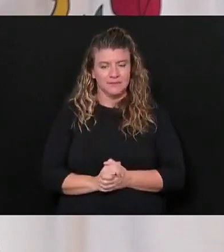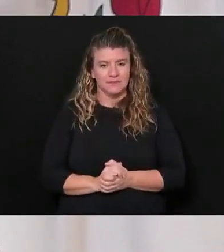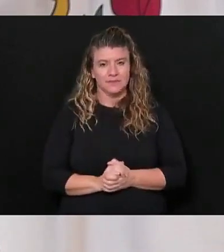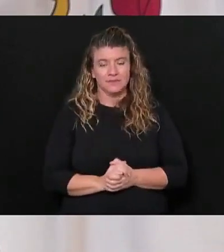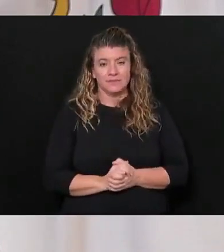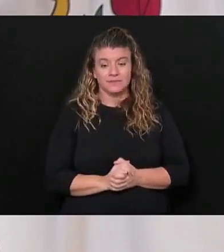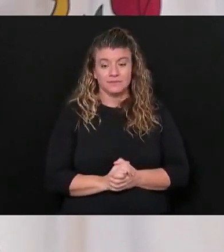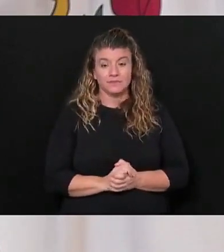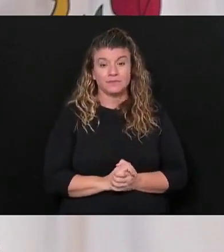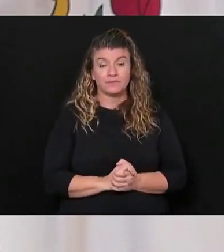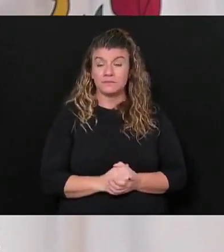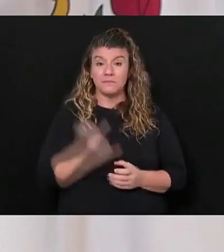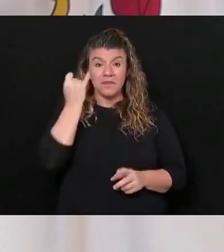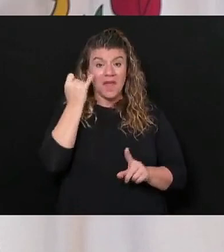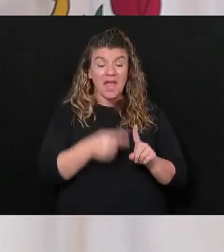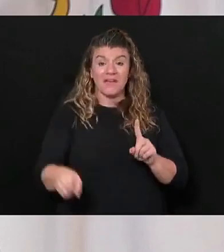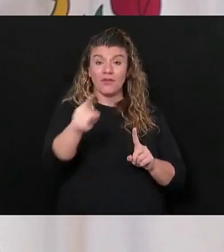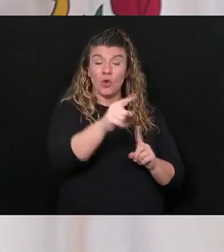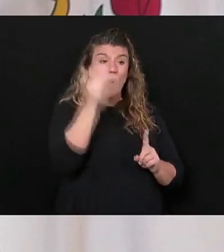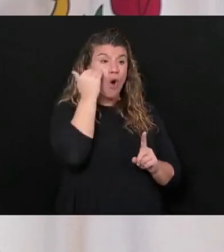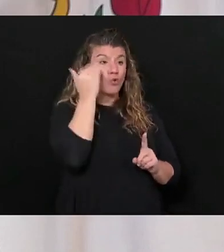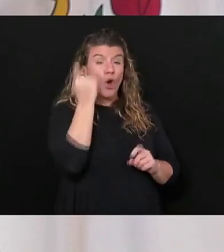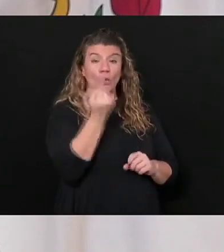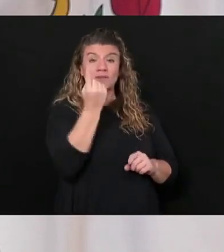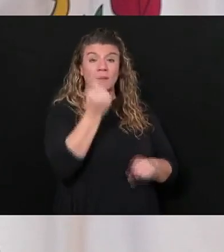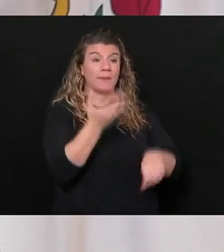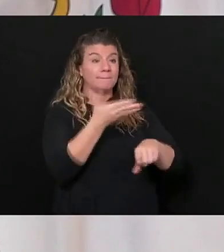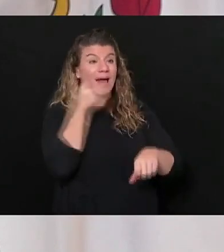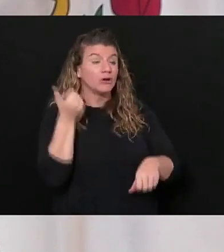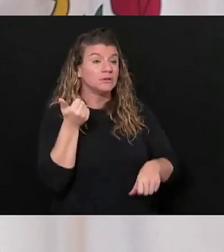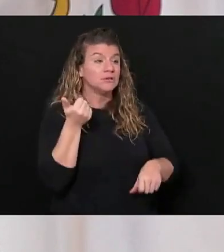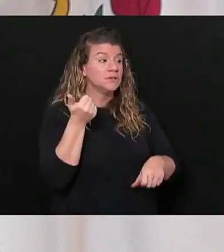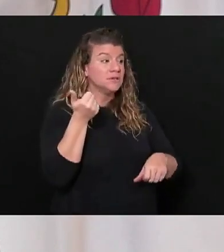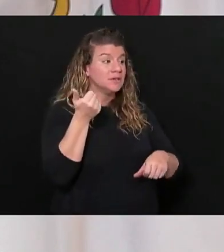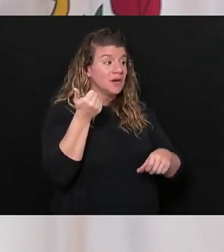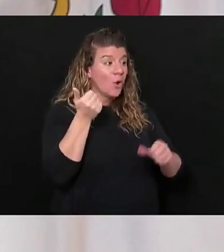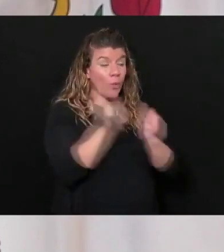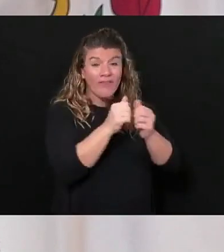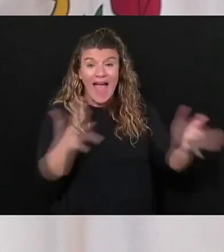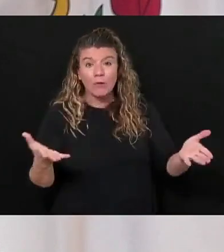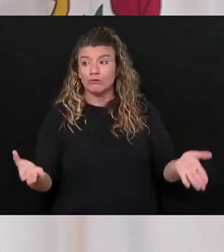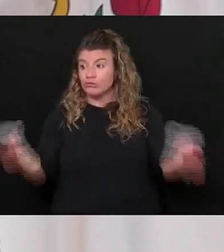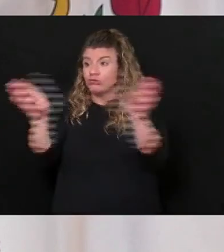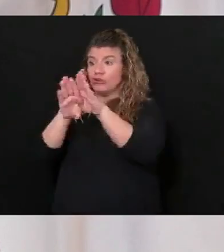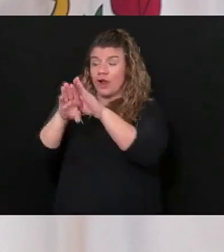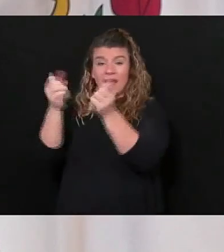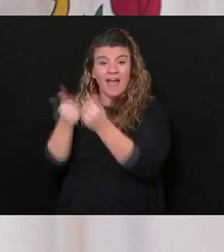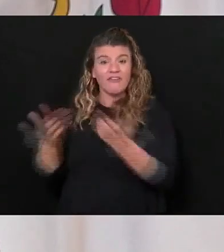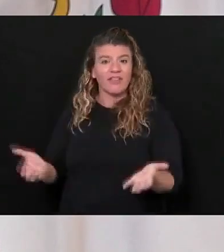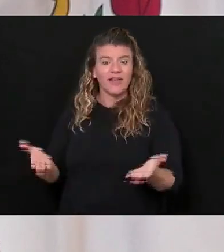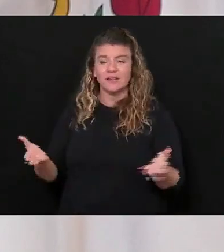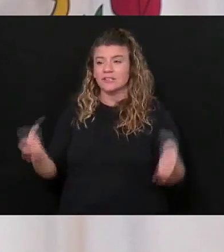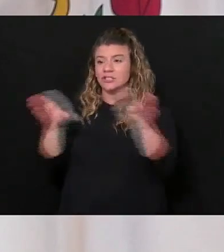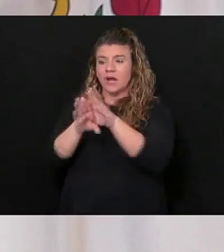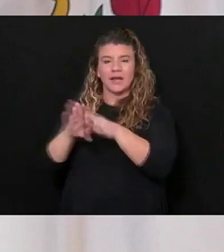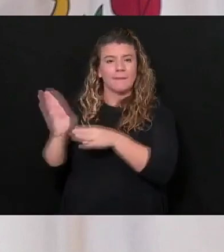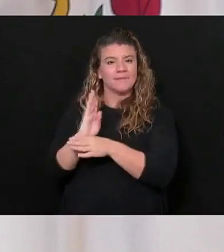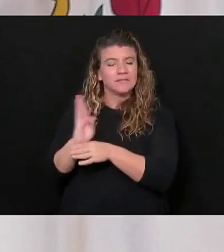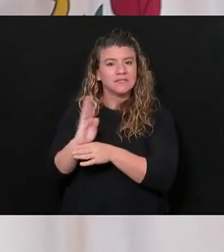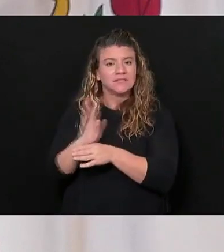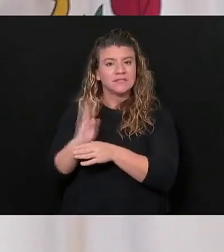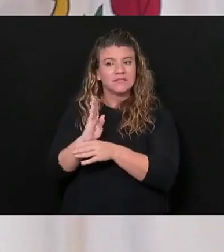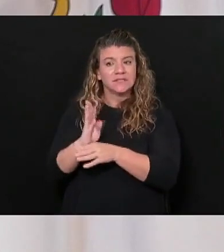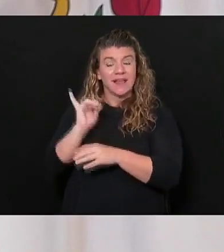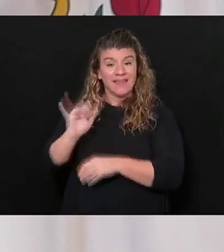If you can tell me something else other than just going out and wholesaling, shutting things down, shutting down our businesses that